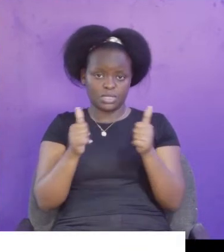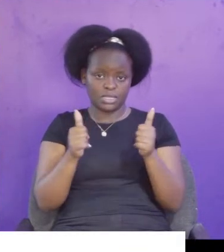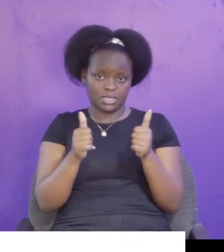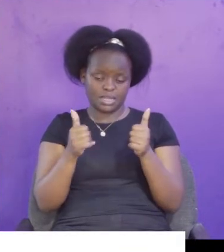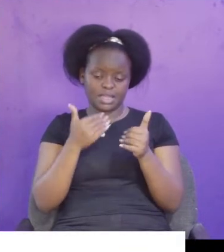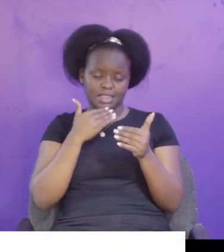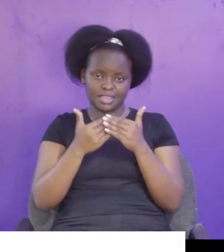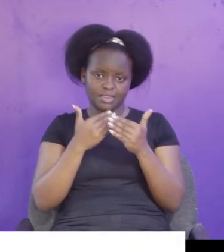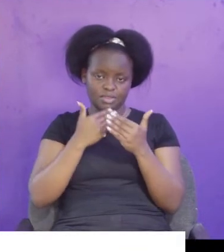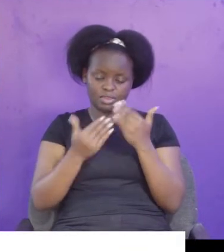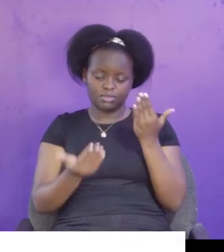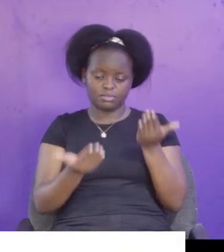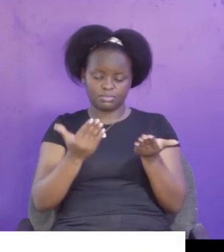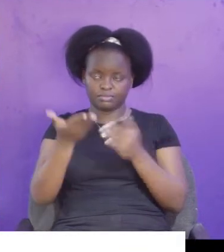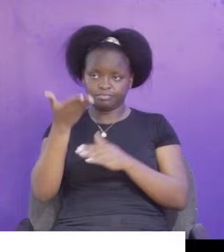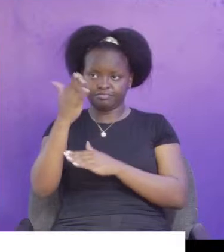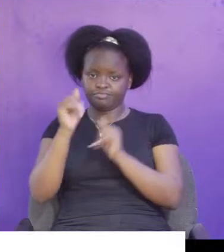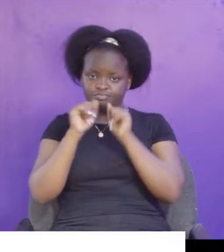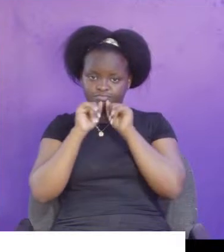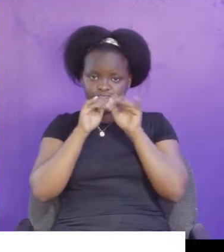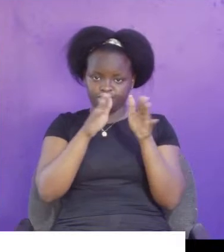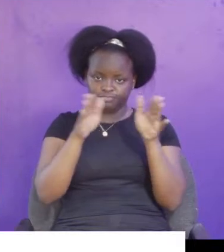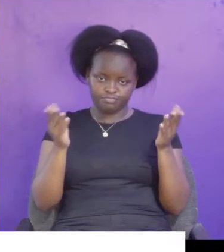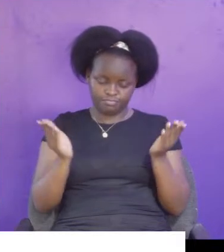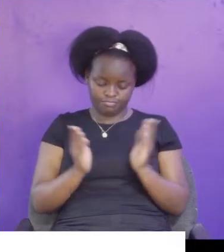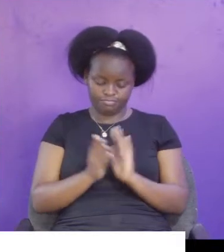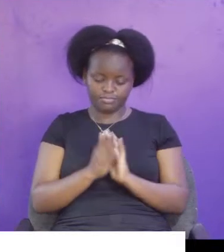God bless you. Thank you.